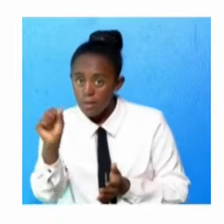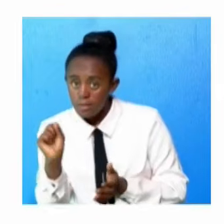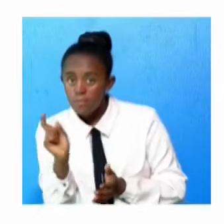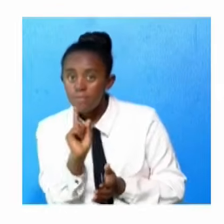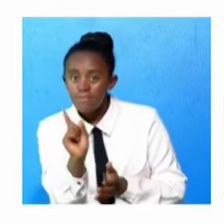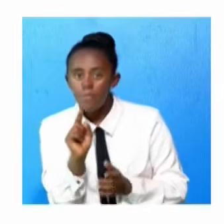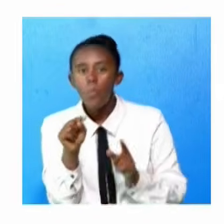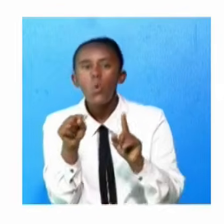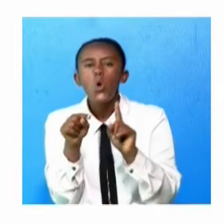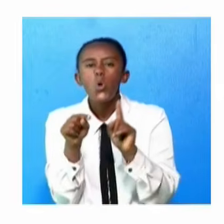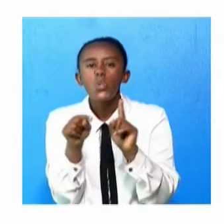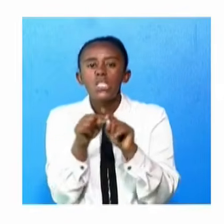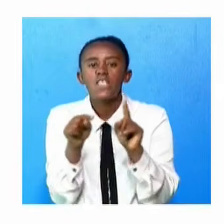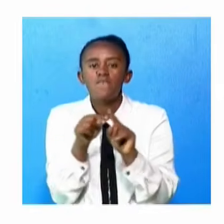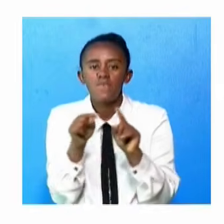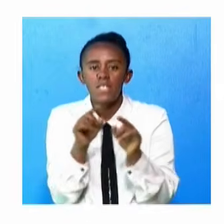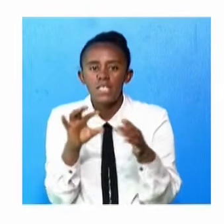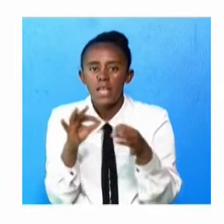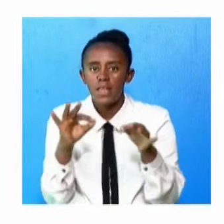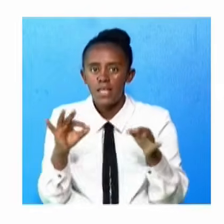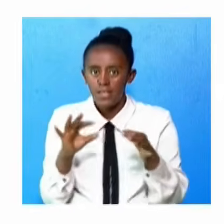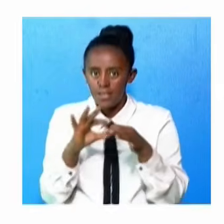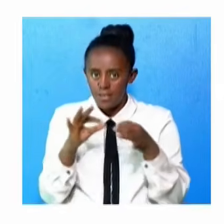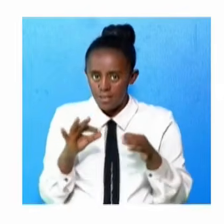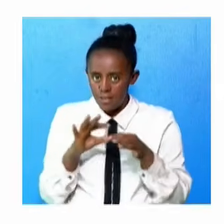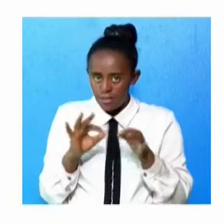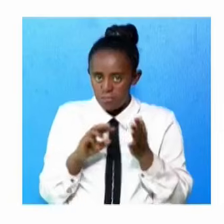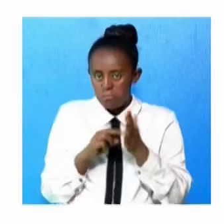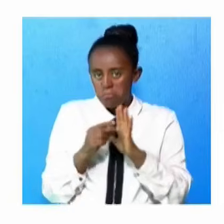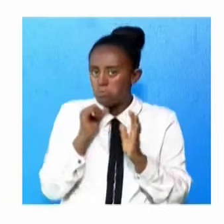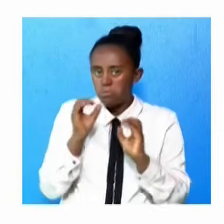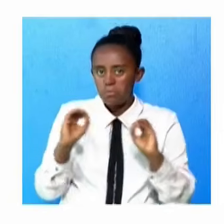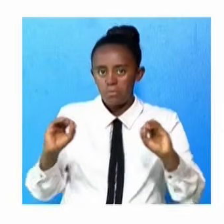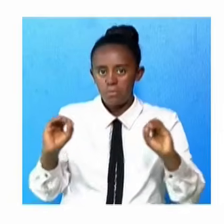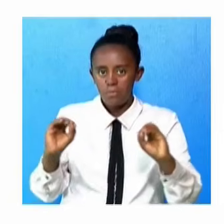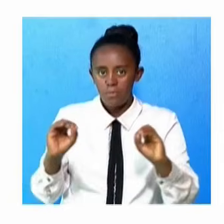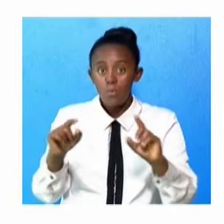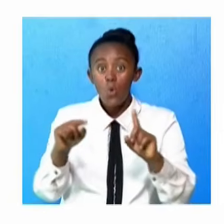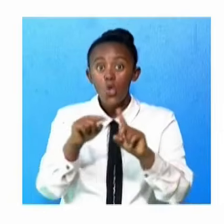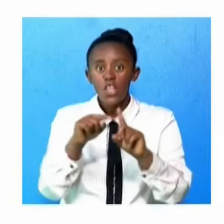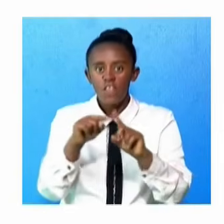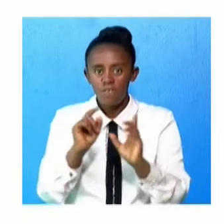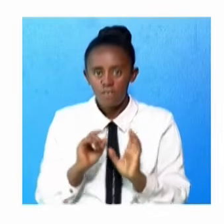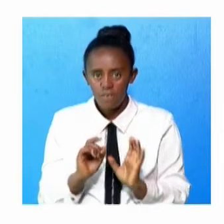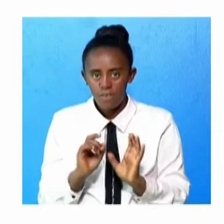positive sentence. Don't forget this one. Positive